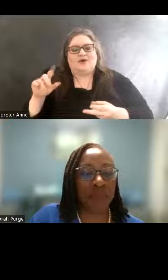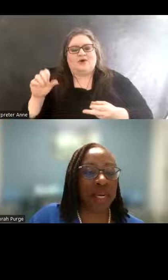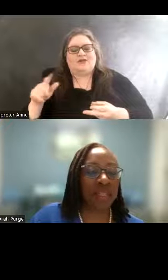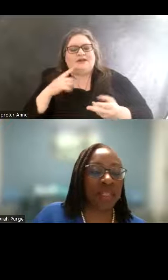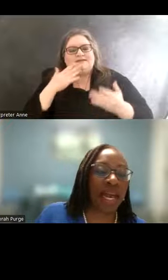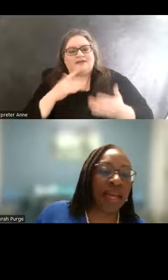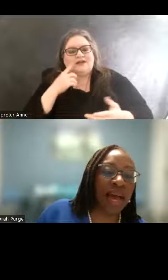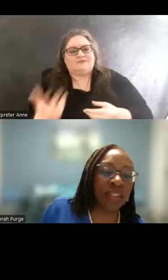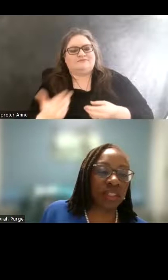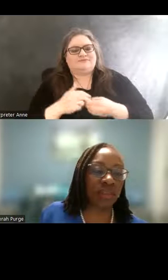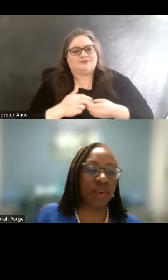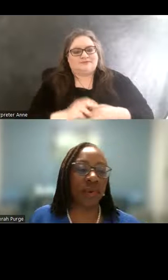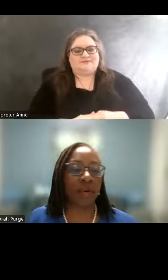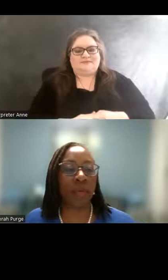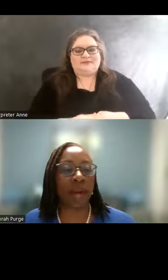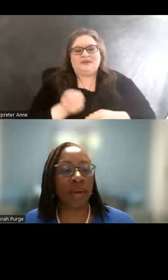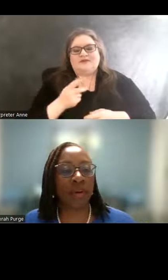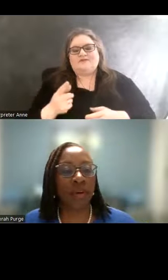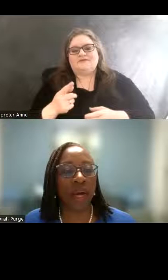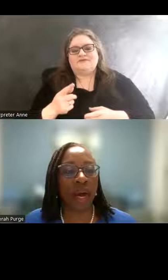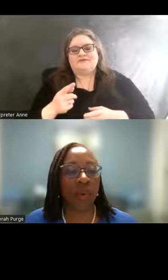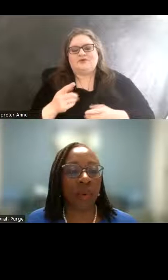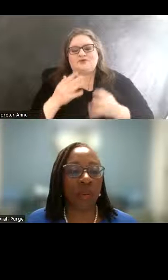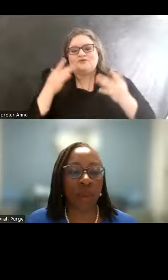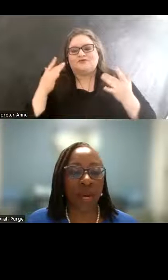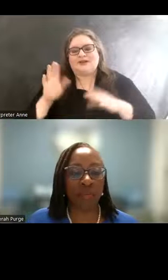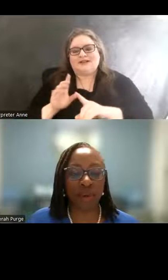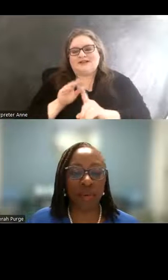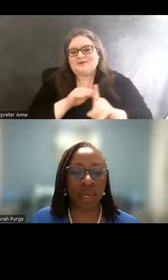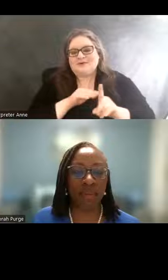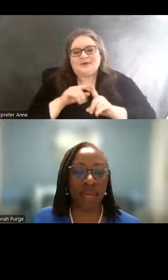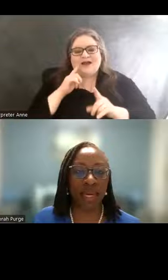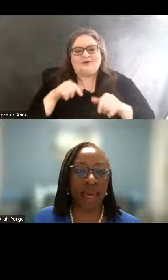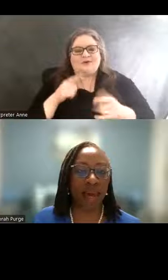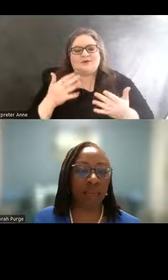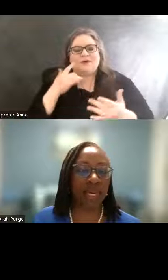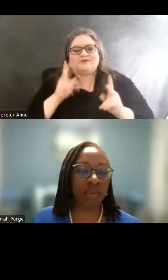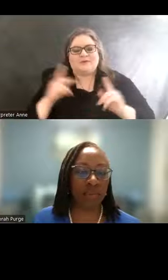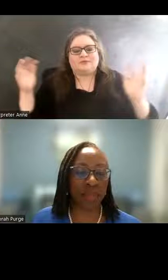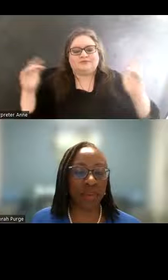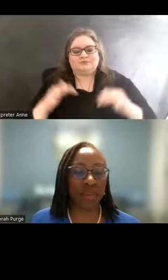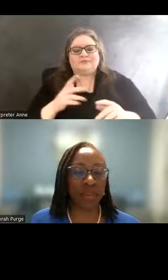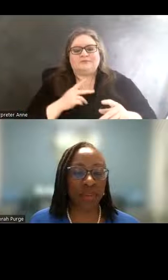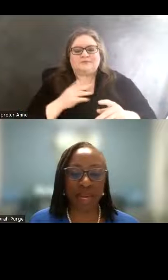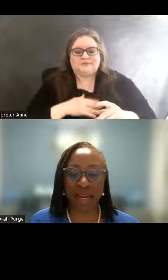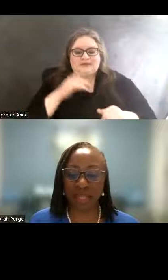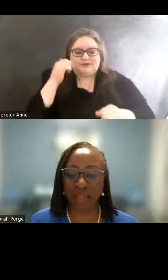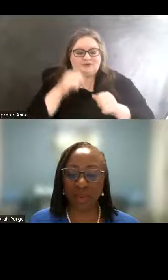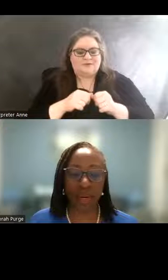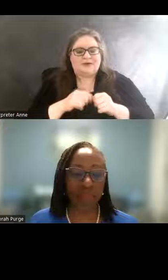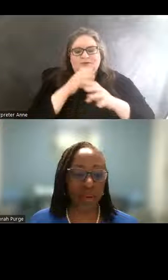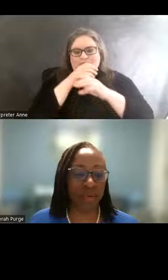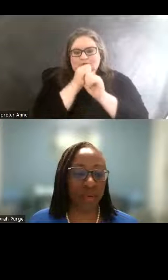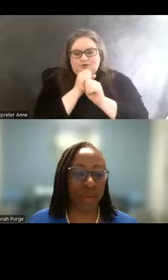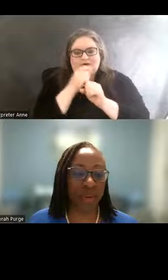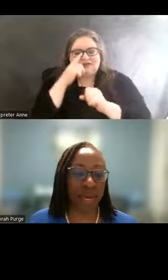for joining us today. Just a few friendly reminder, while we're waiting for everyone to come in, please remember to mute your mic, and I think that's